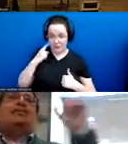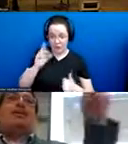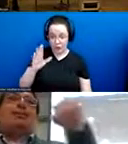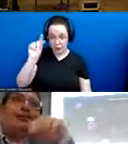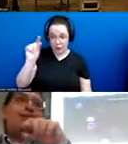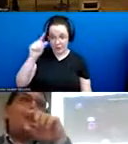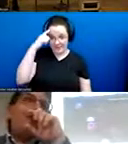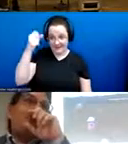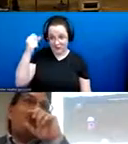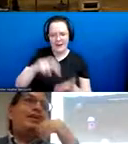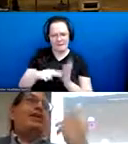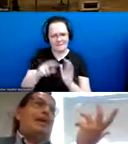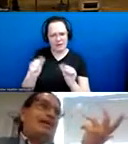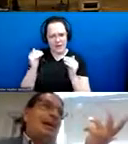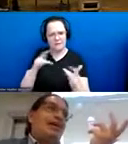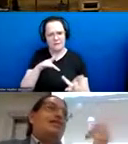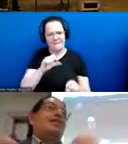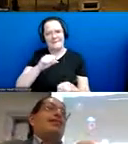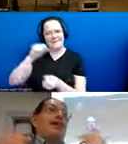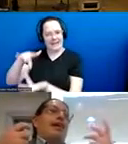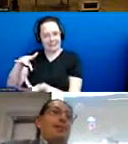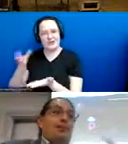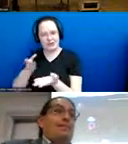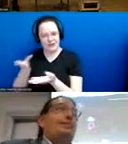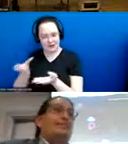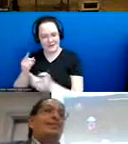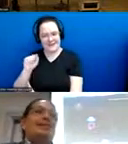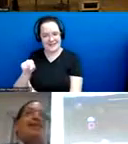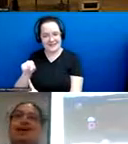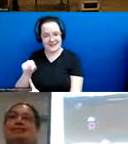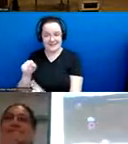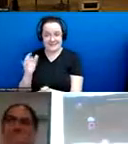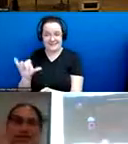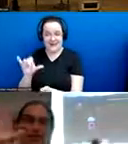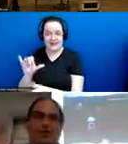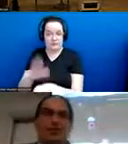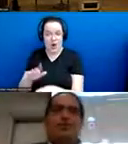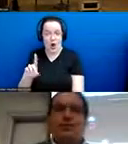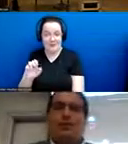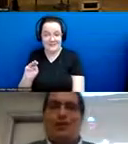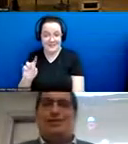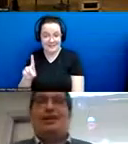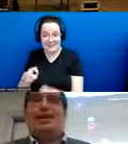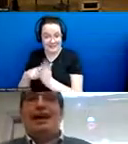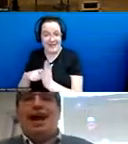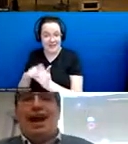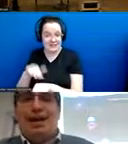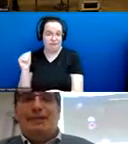achieve teleportation services that are on demand, right? So this is a very beautiful, beautiful